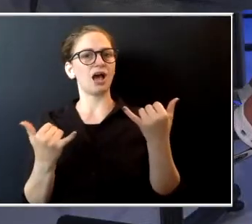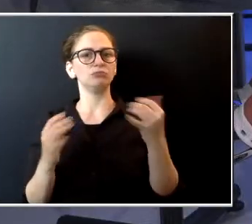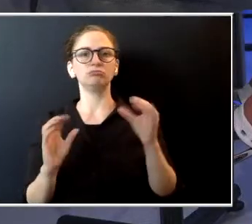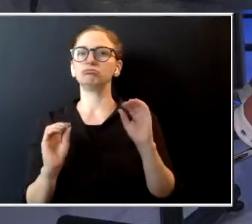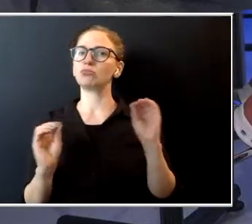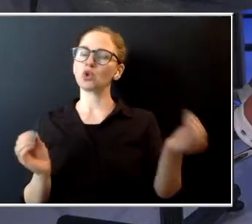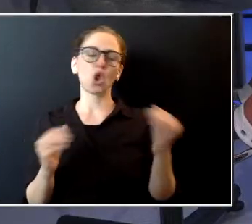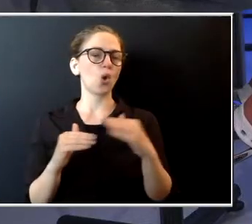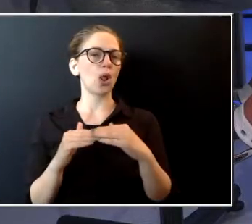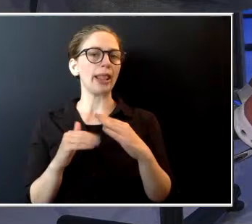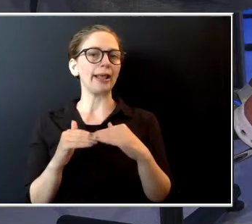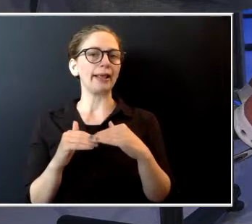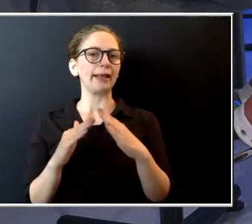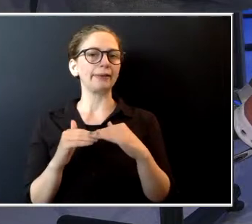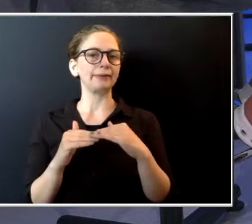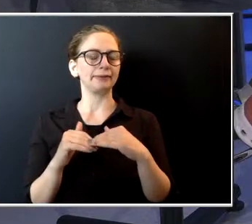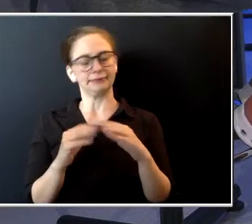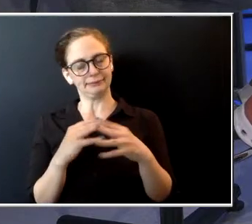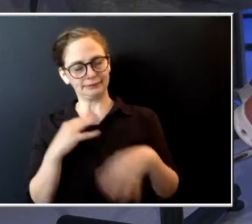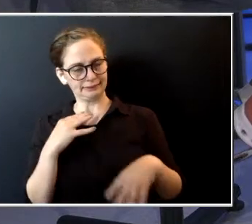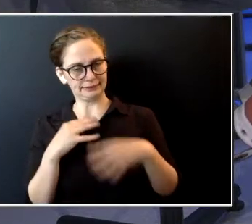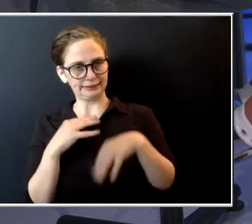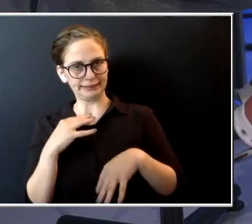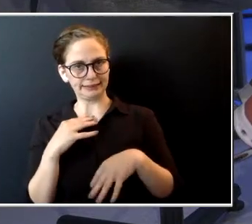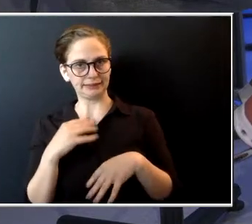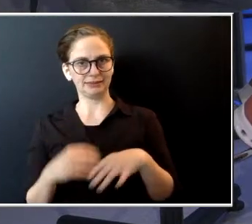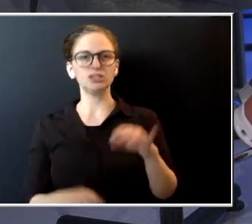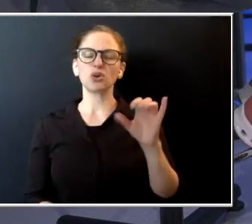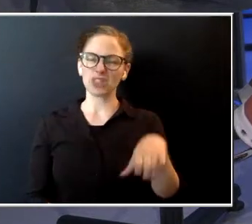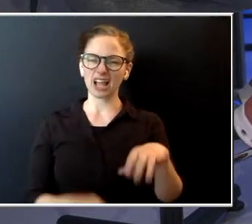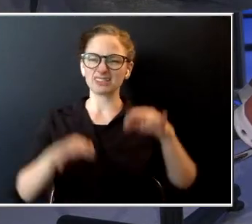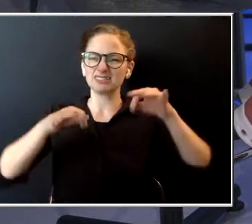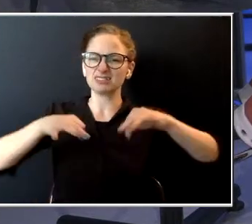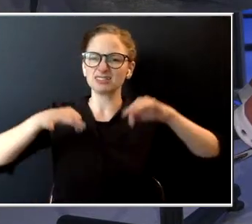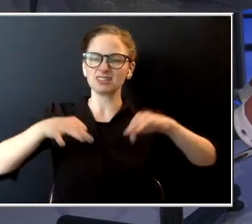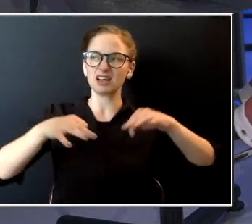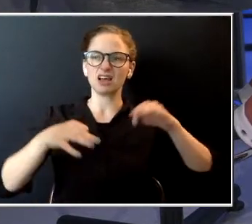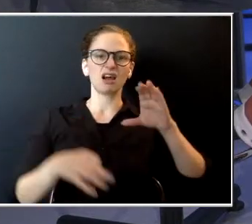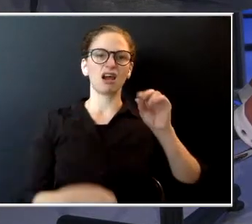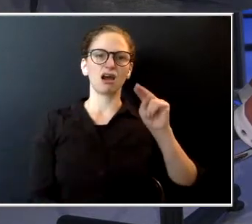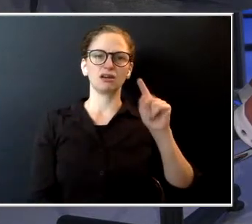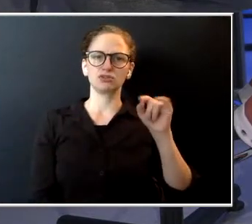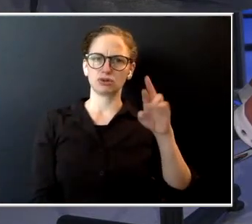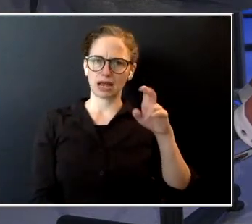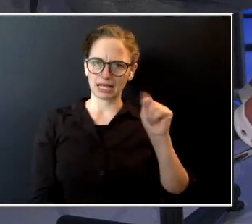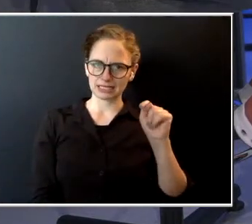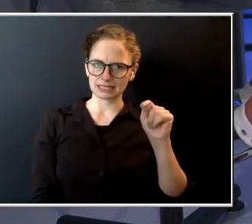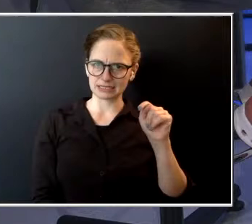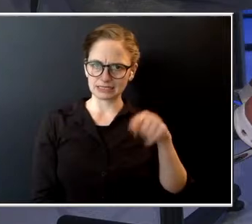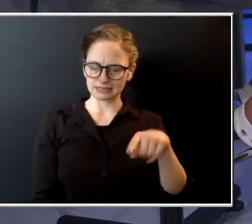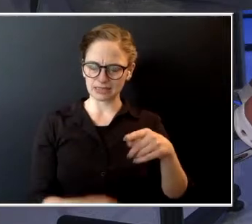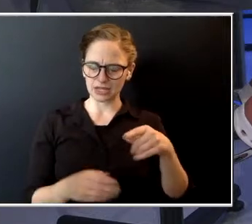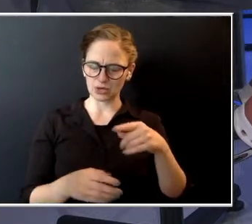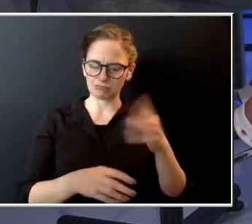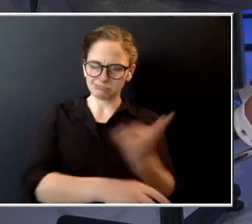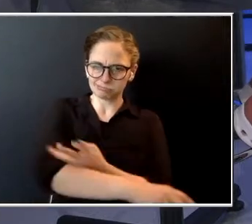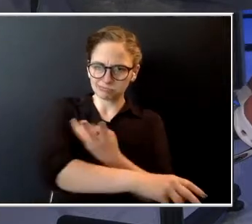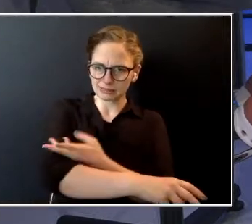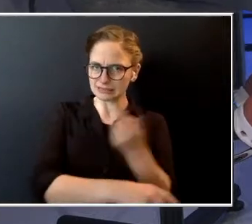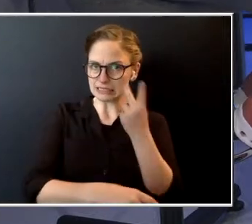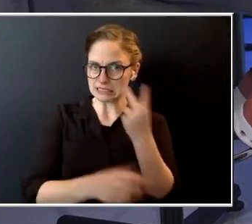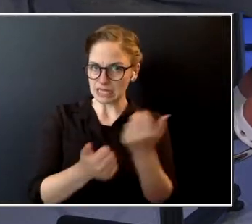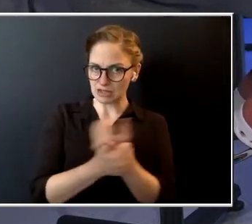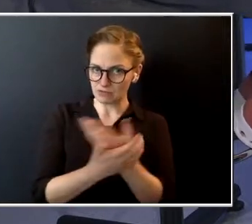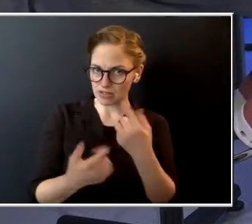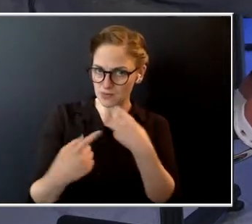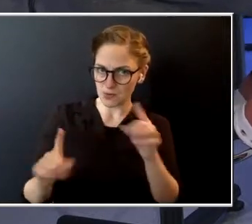so that's contrast that you put in there to see how well it's working in position. The wire is sort of the frame for it, and the valve sits on the